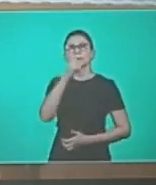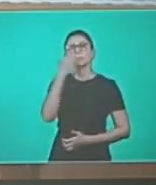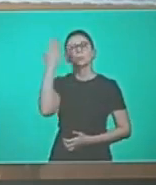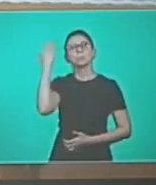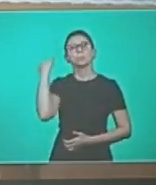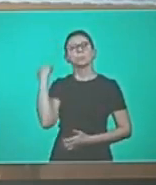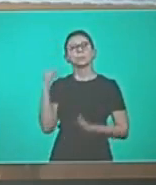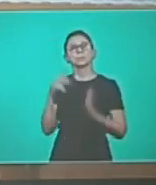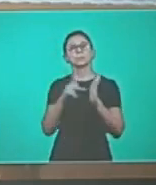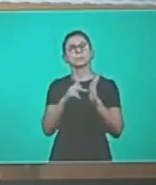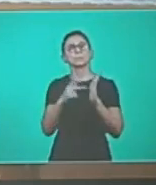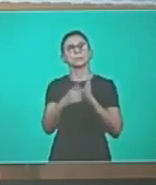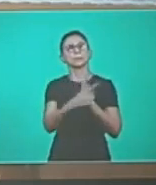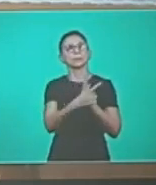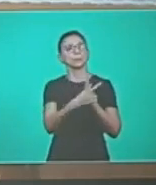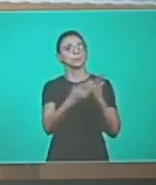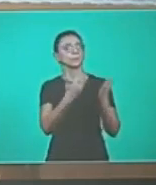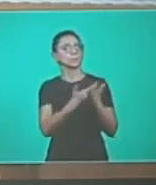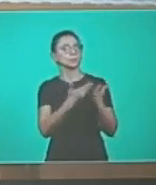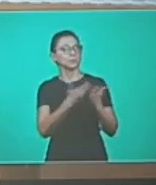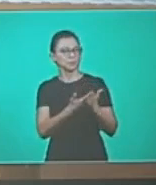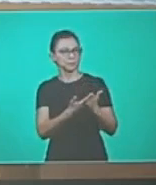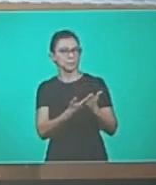since last week.